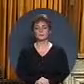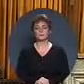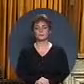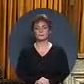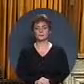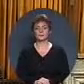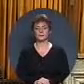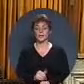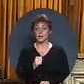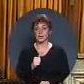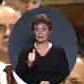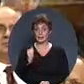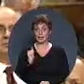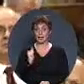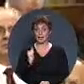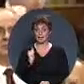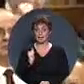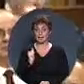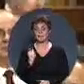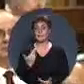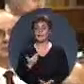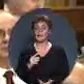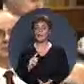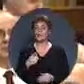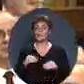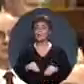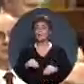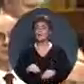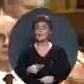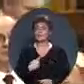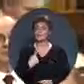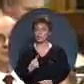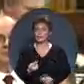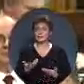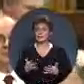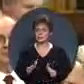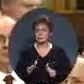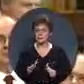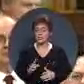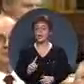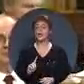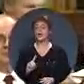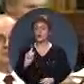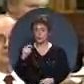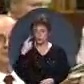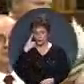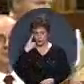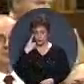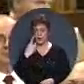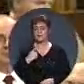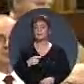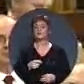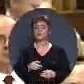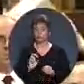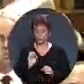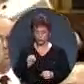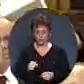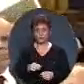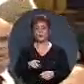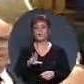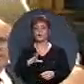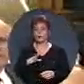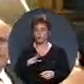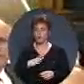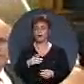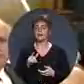Yesterday, the Prime Minister said the government put the wheat board under access to information, Mr. Speaker. Actually, the government was